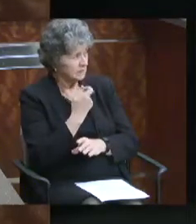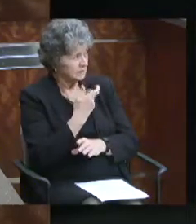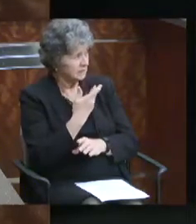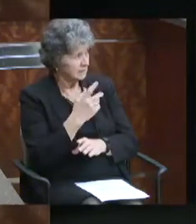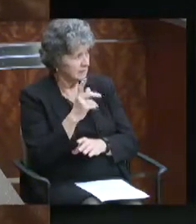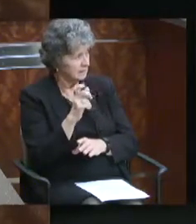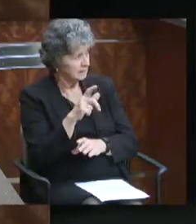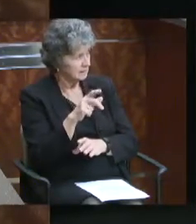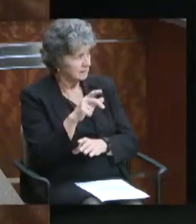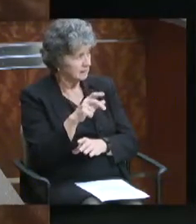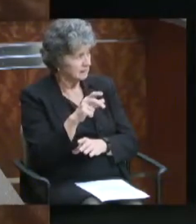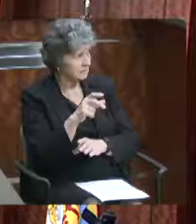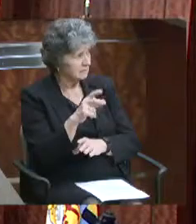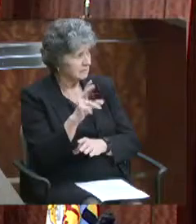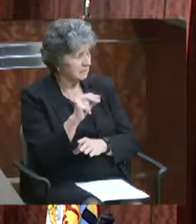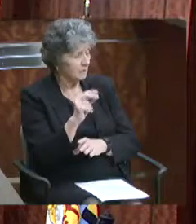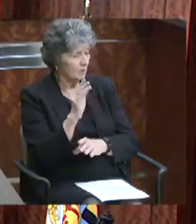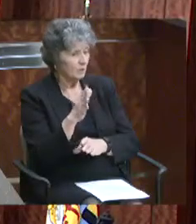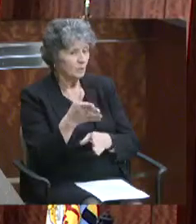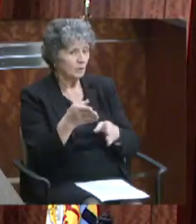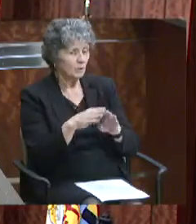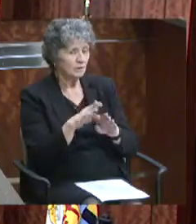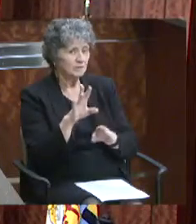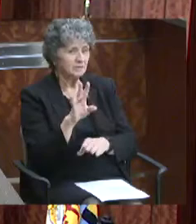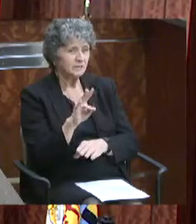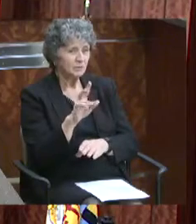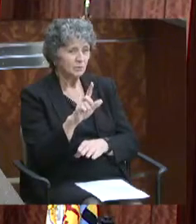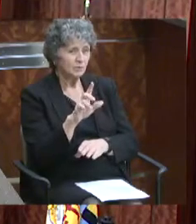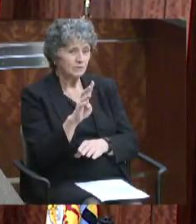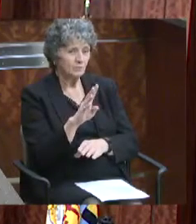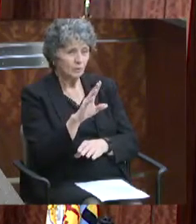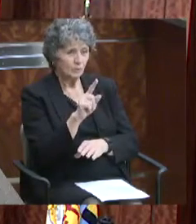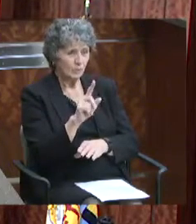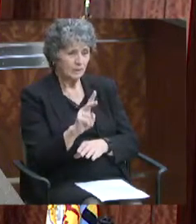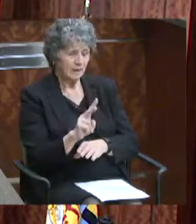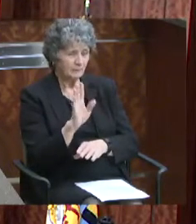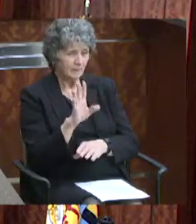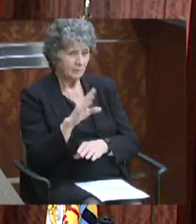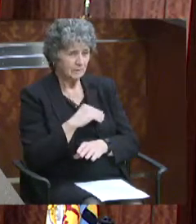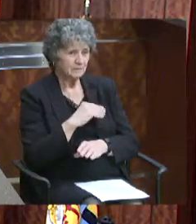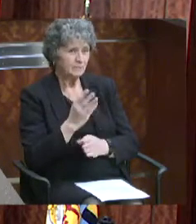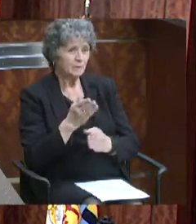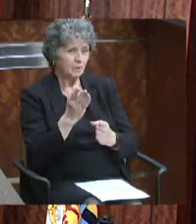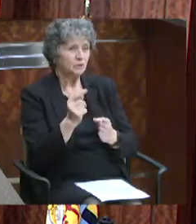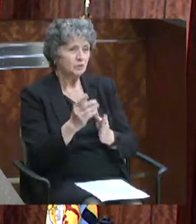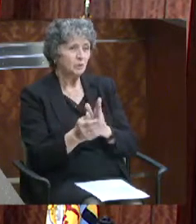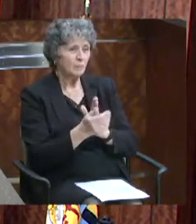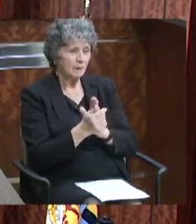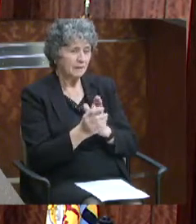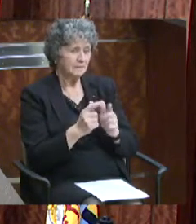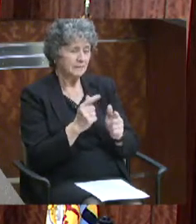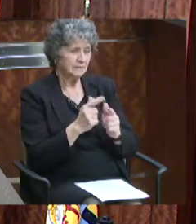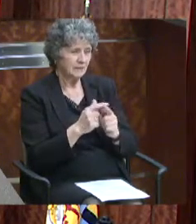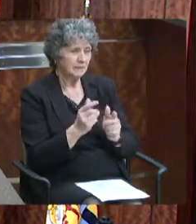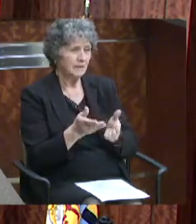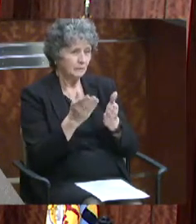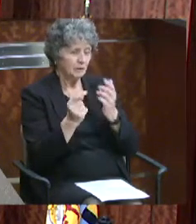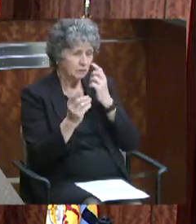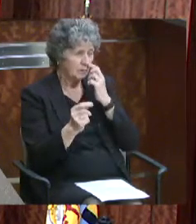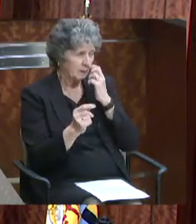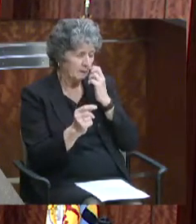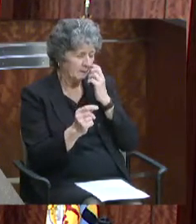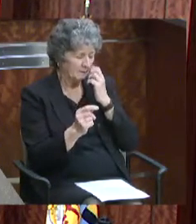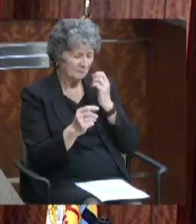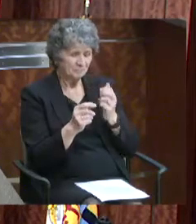Seeing none, I'll close it at 7:24 and a half. I'll take a motion to amend, and then I'll take a motion to grant. Mr. President, I move